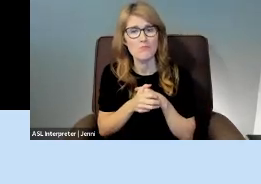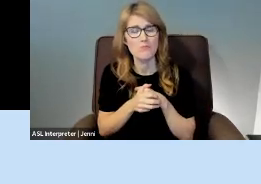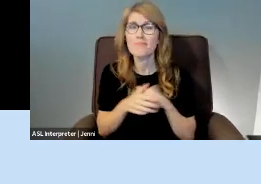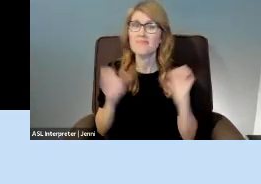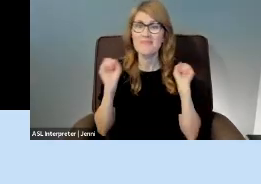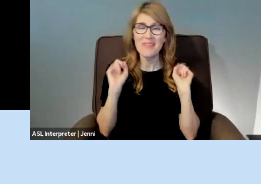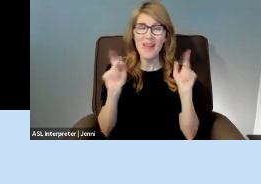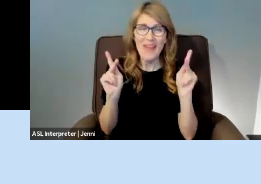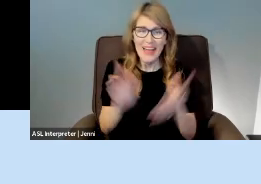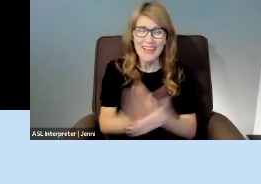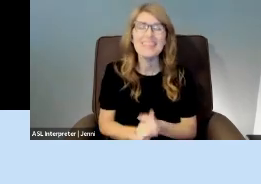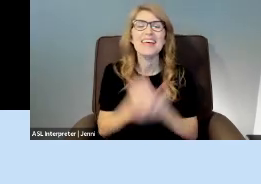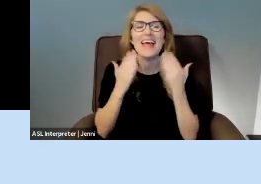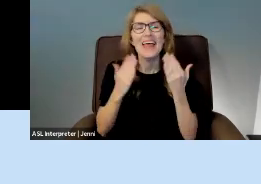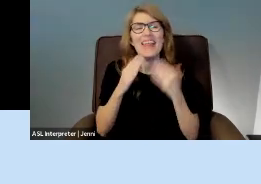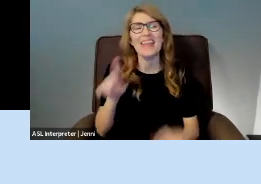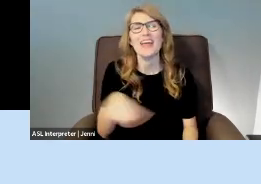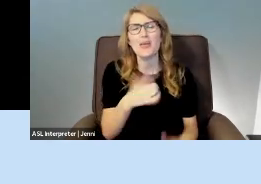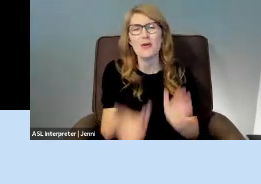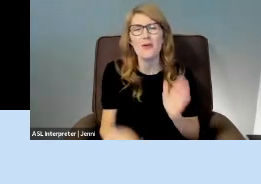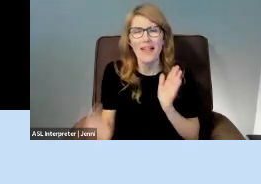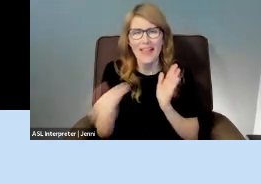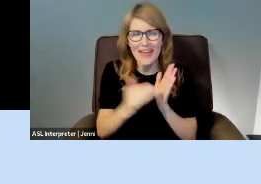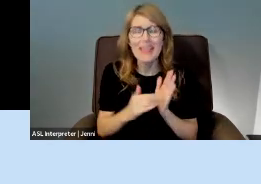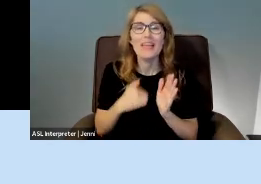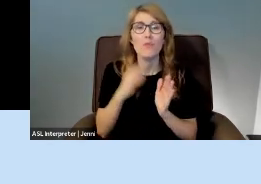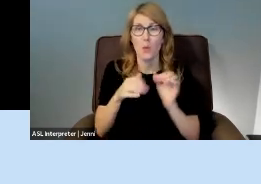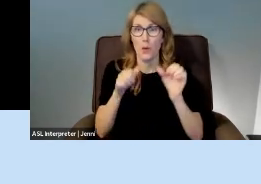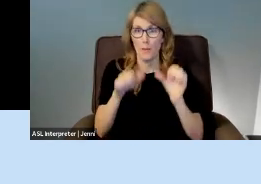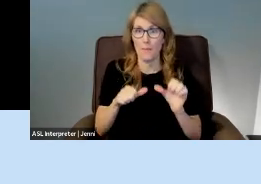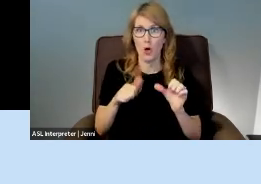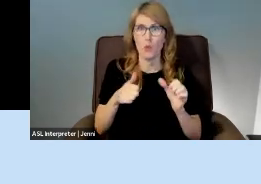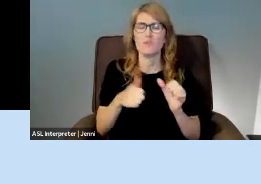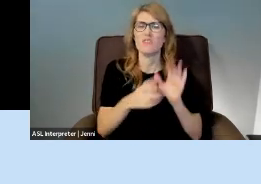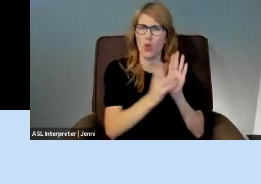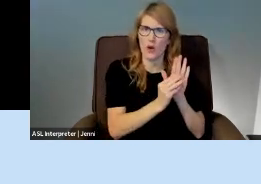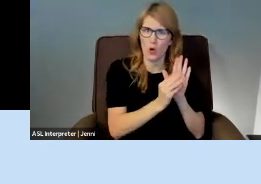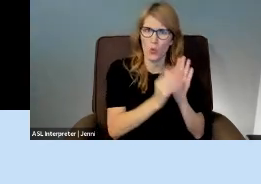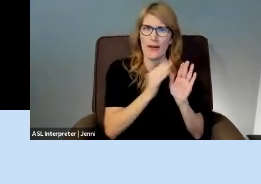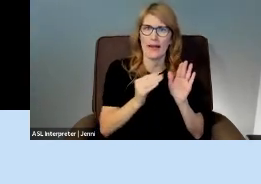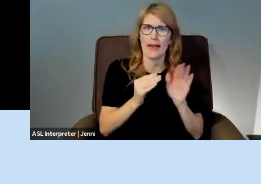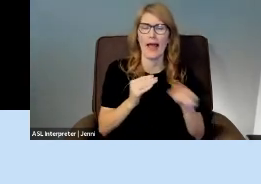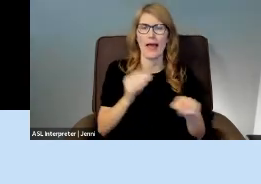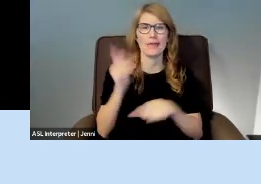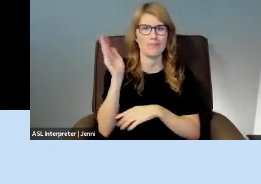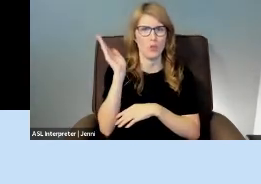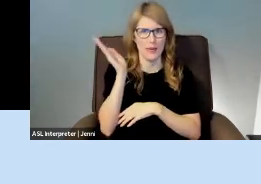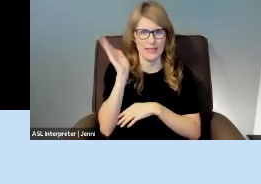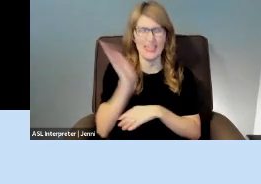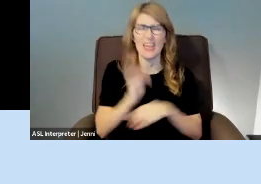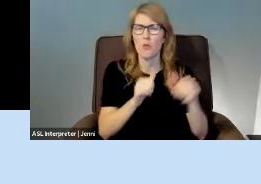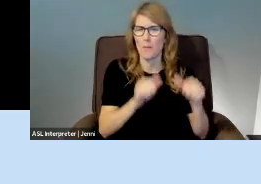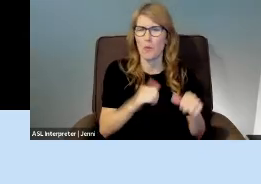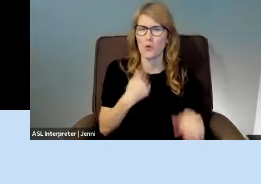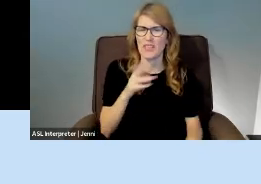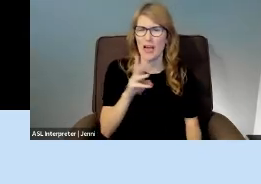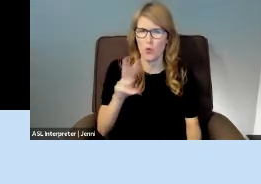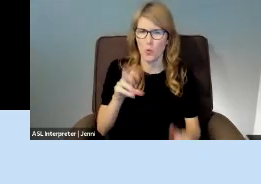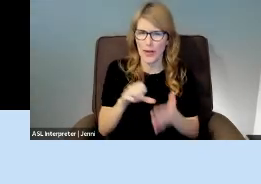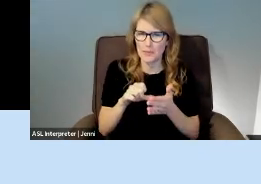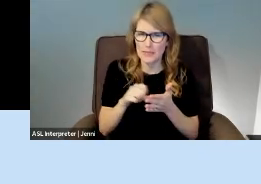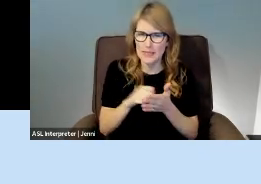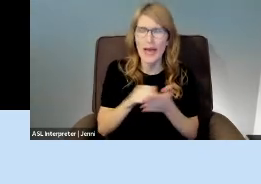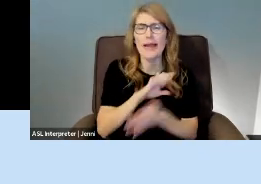All right. Well, thank you guys again. We will have this posted to our website, the recording, the presentation, which will have the links and stuff in it